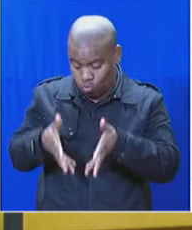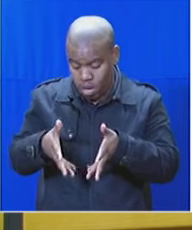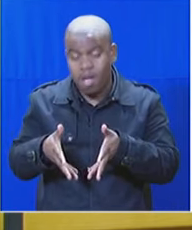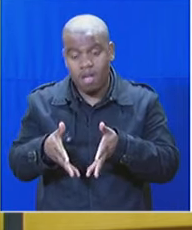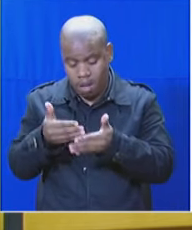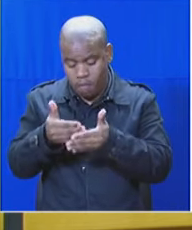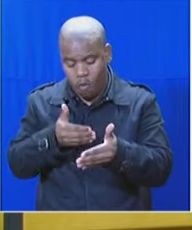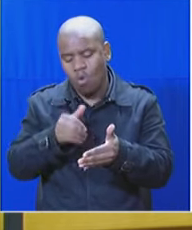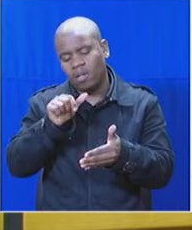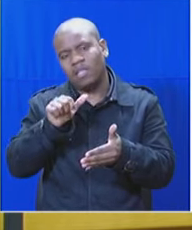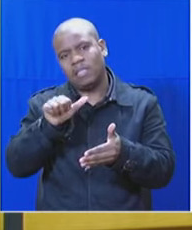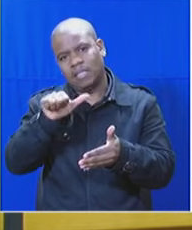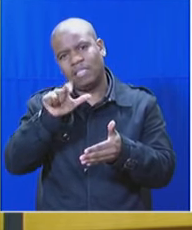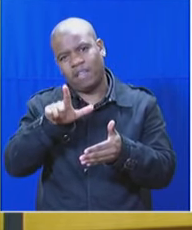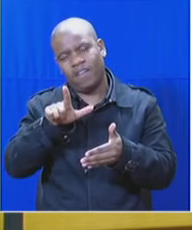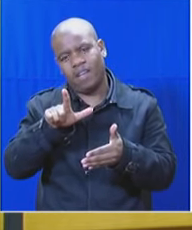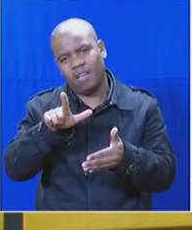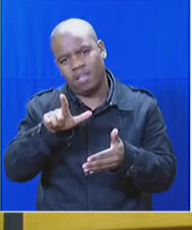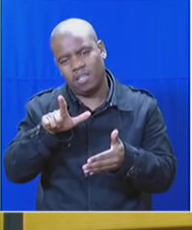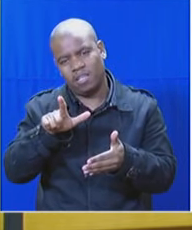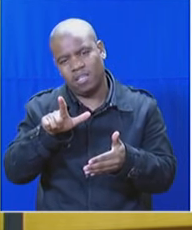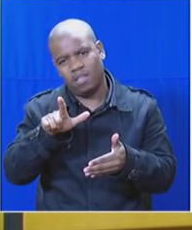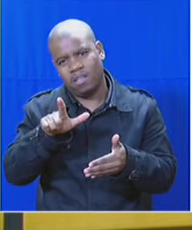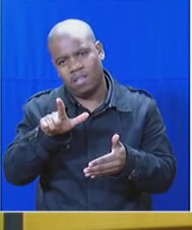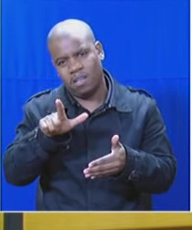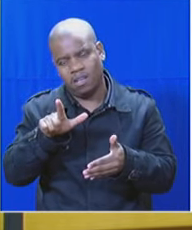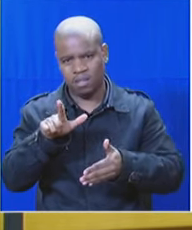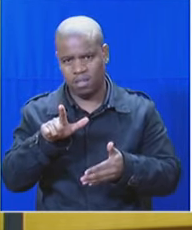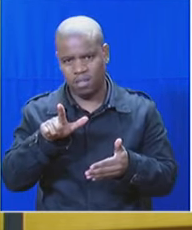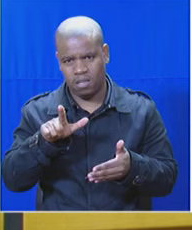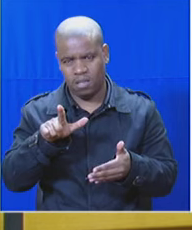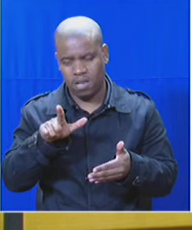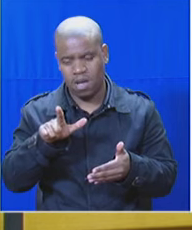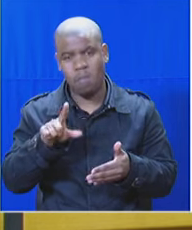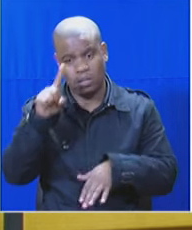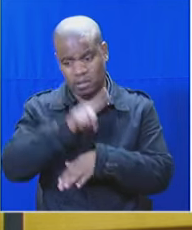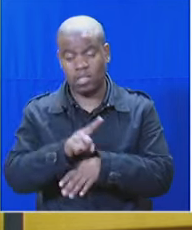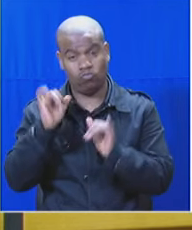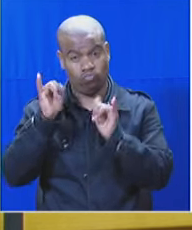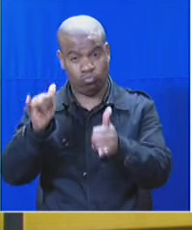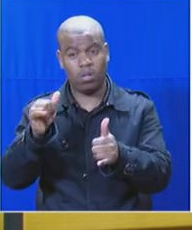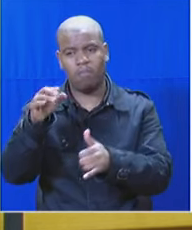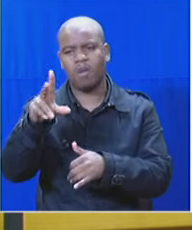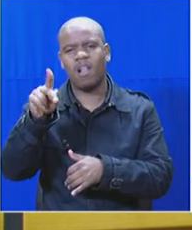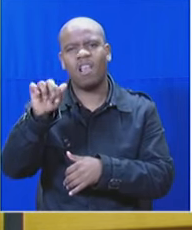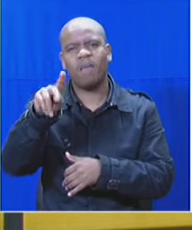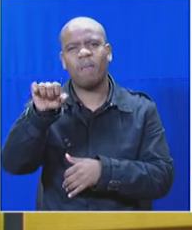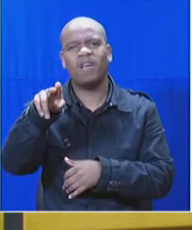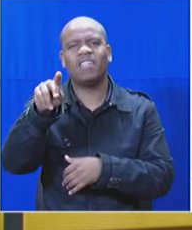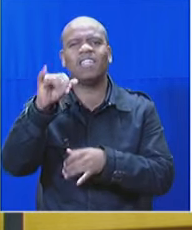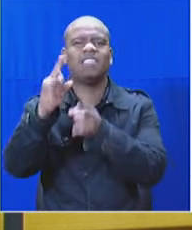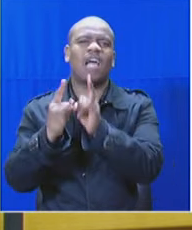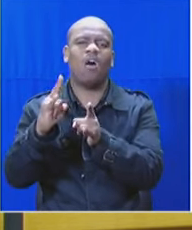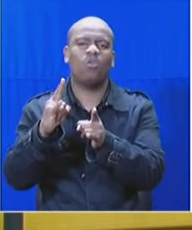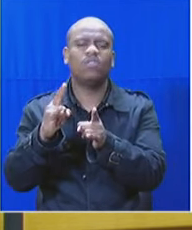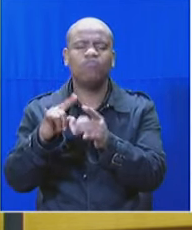anniversary of the People's Document, the Freedom Charter, adopted on the 26th of June, 1955 in Kliptown. This